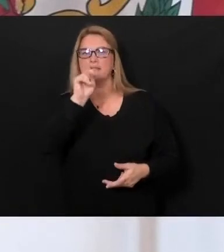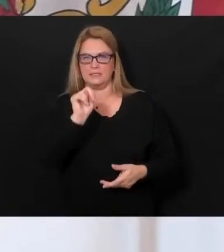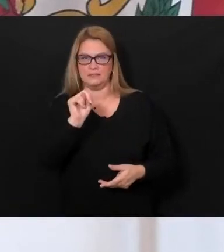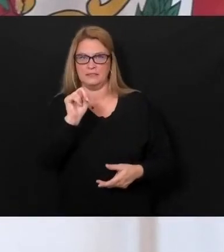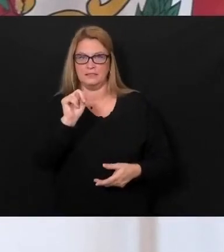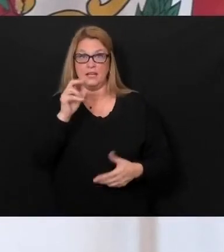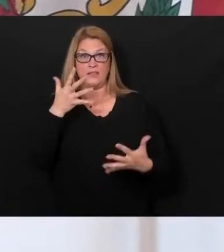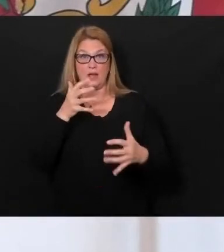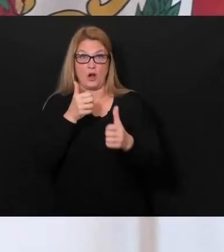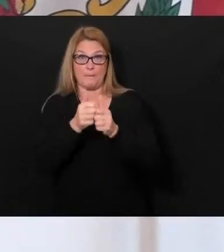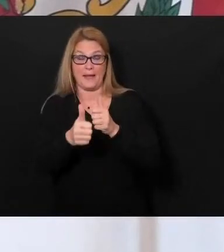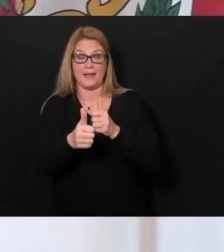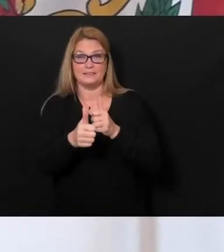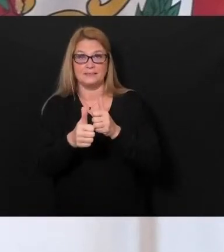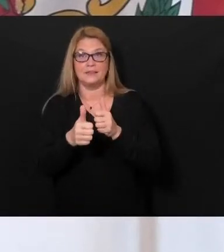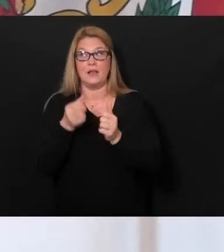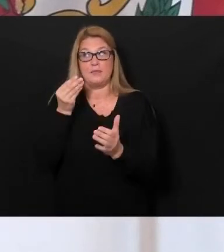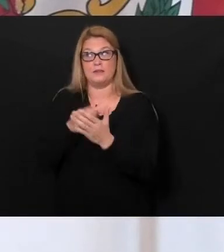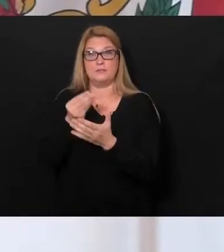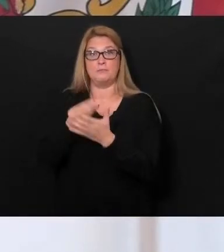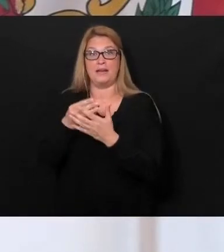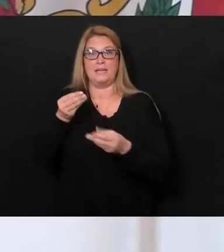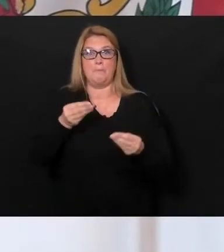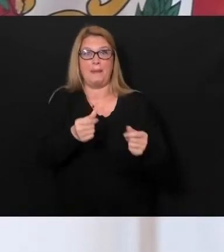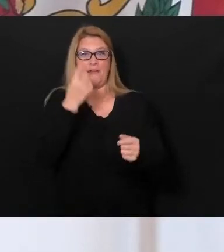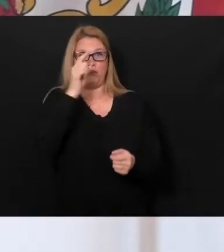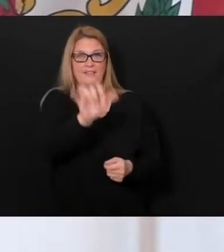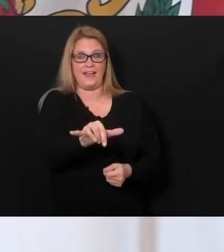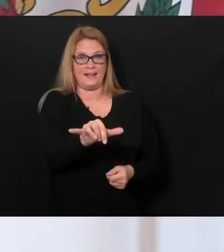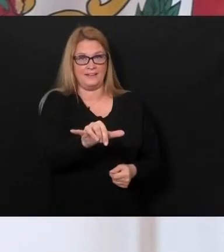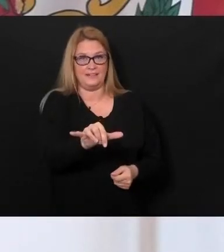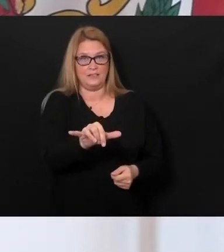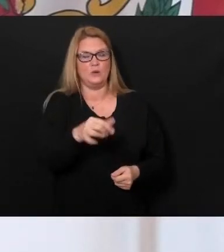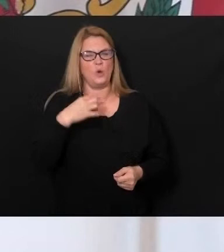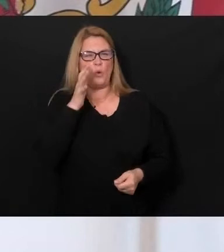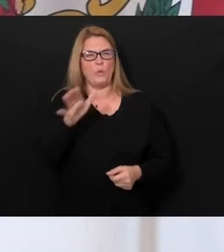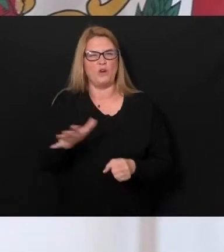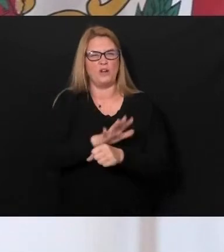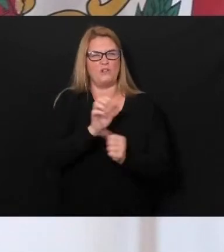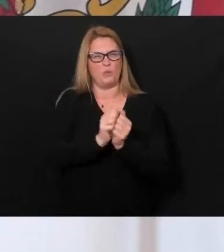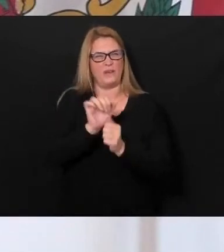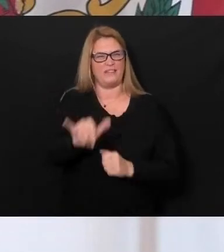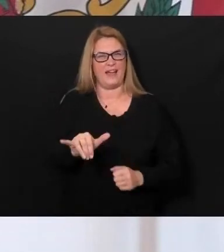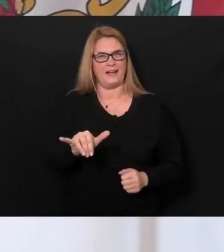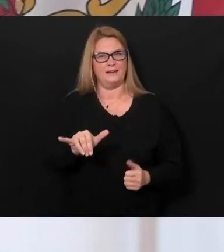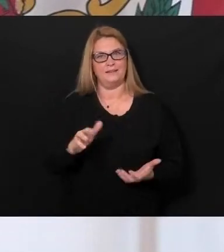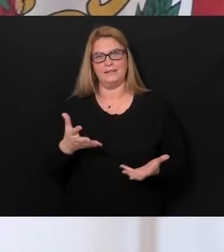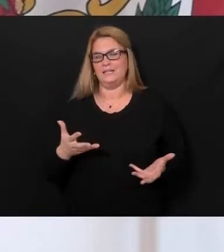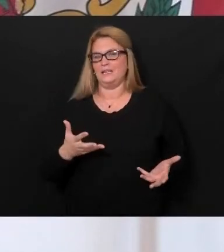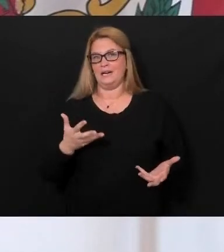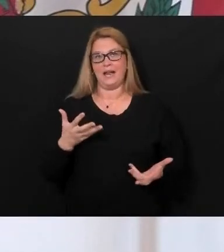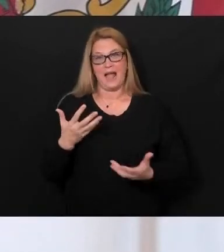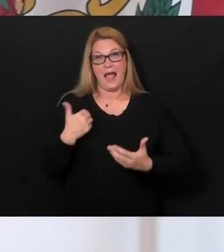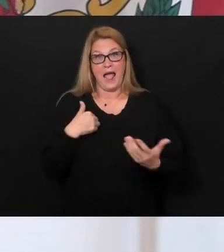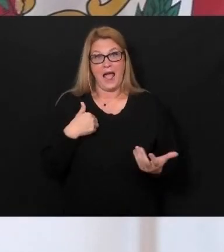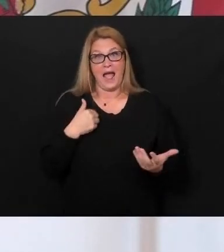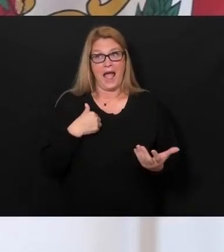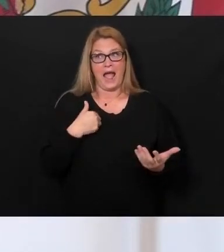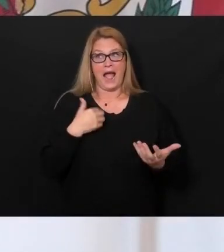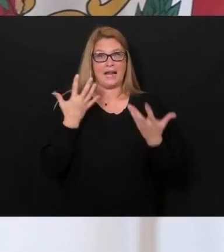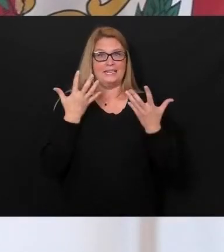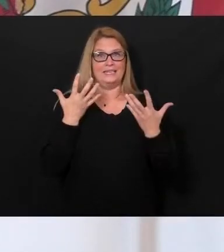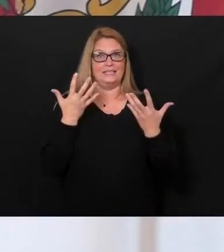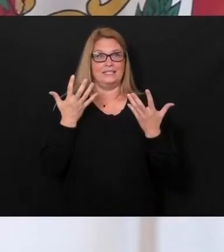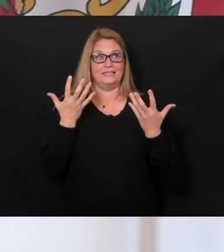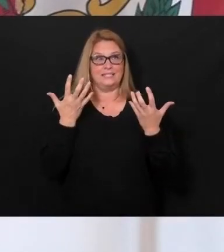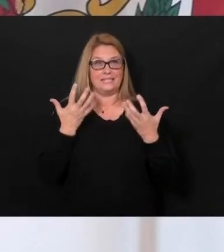already passed, and there's dollars in it to pay for this, and we'll cover it with that. I didn't want to just lead right off